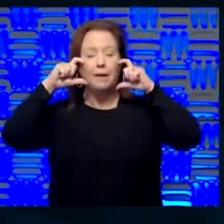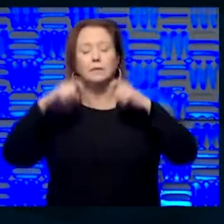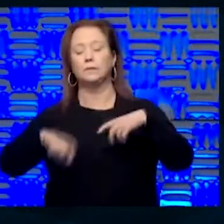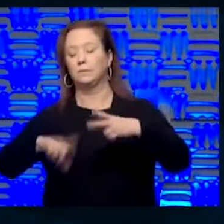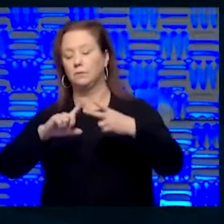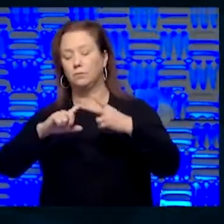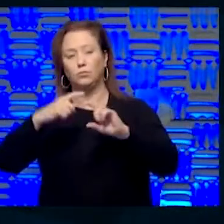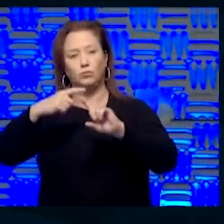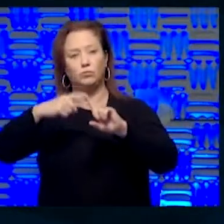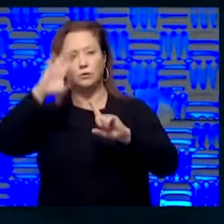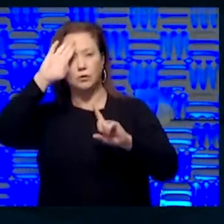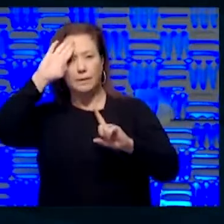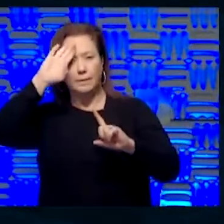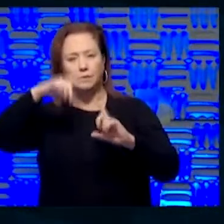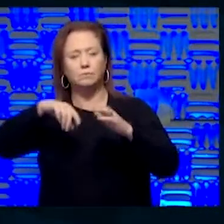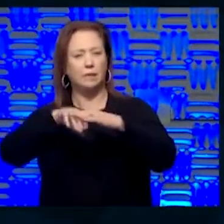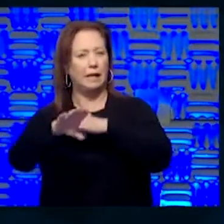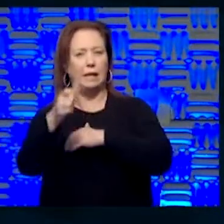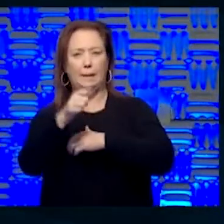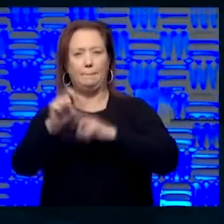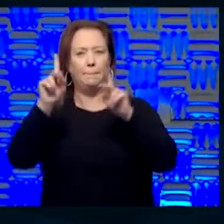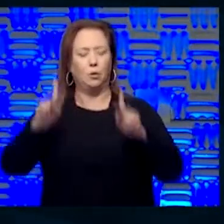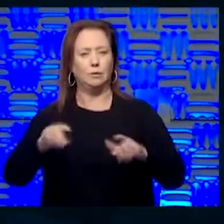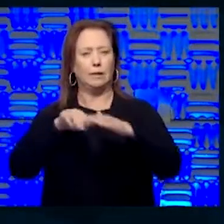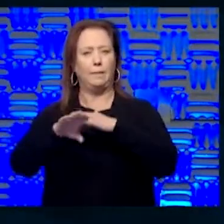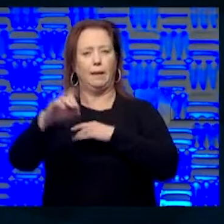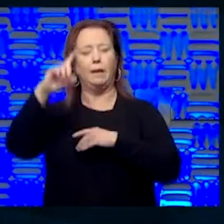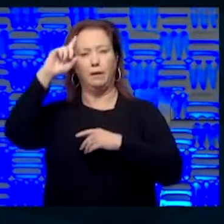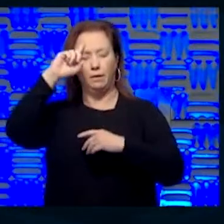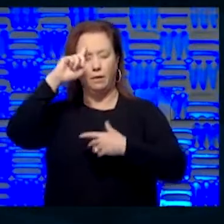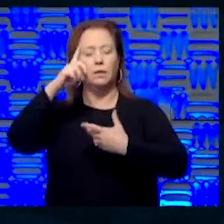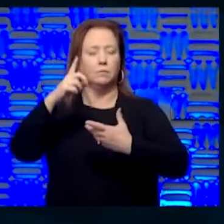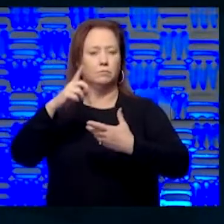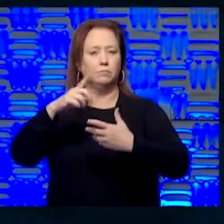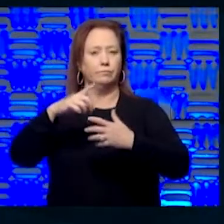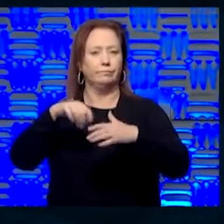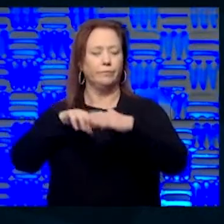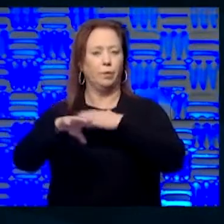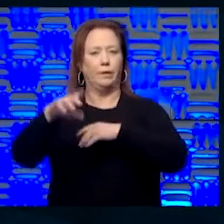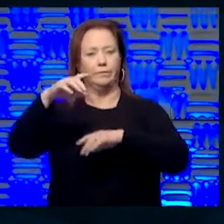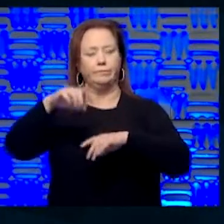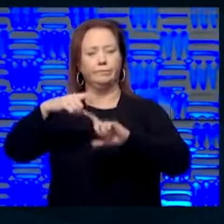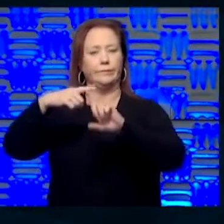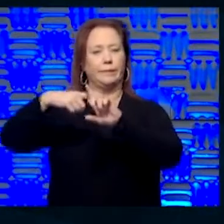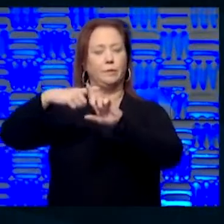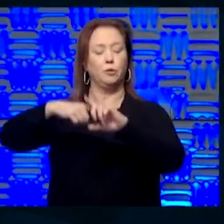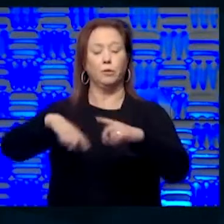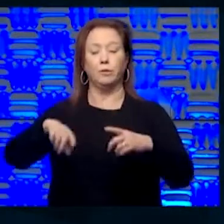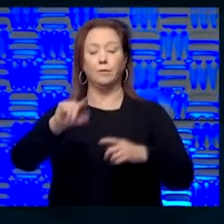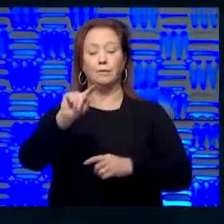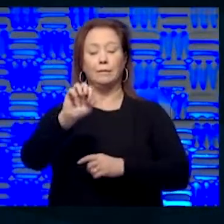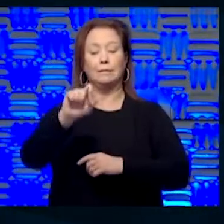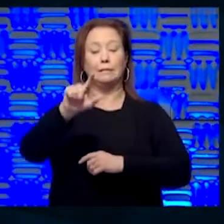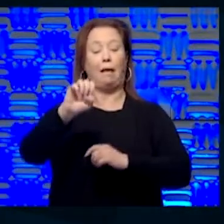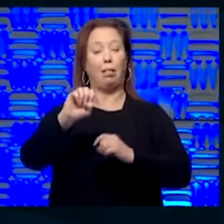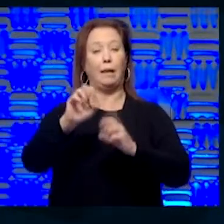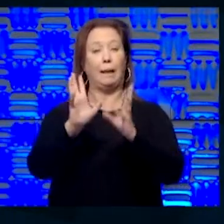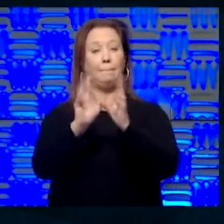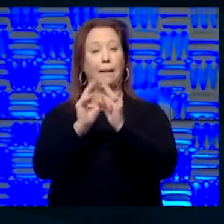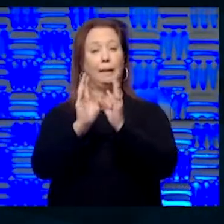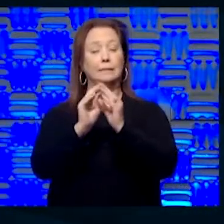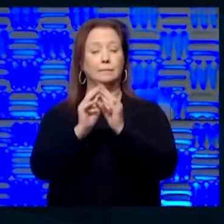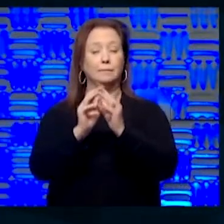temperatures for every person entering the hospital with employees. Telemedicine is up and running in Pawnee